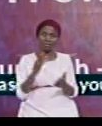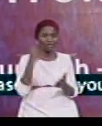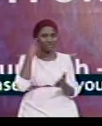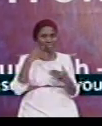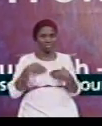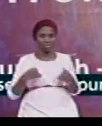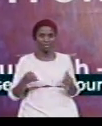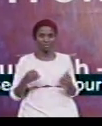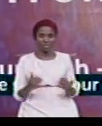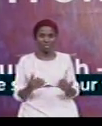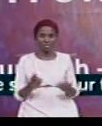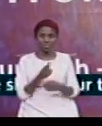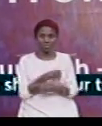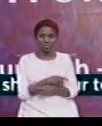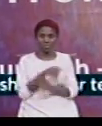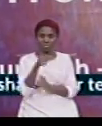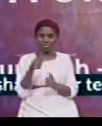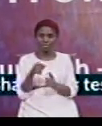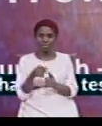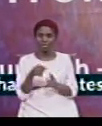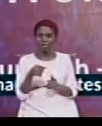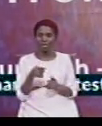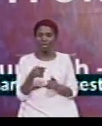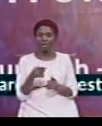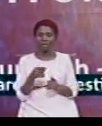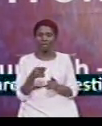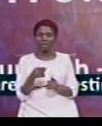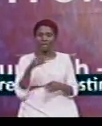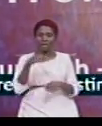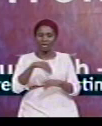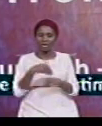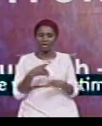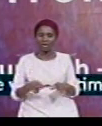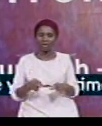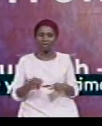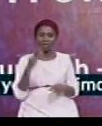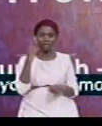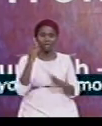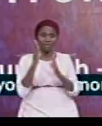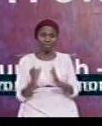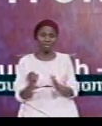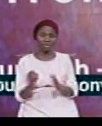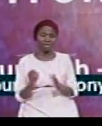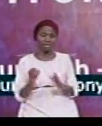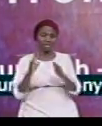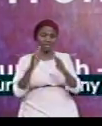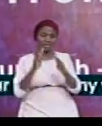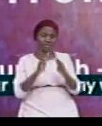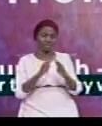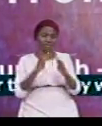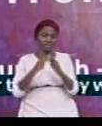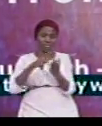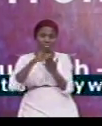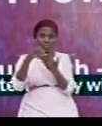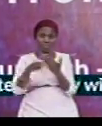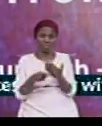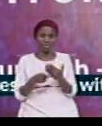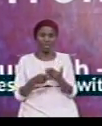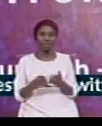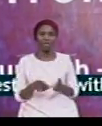Today, I went for the minister's conference. Usually, by 6 o'clock, I should eat. 6 a.m., I should eat.